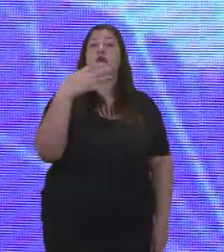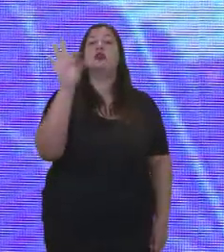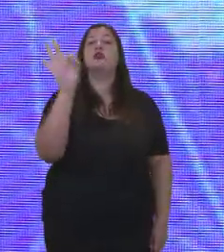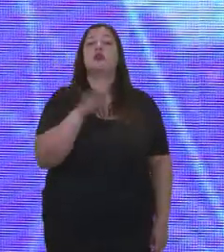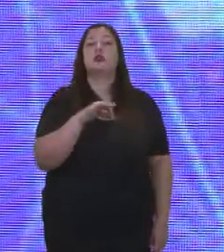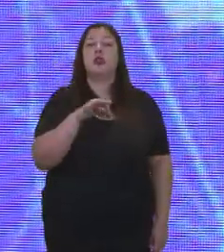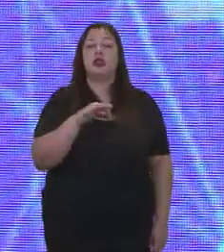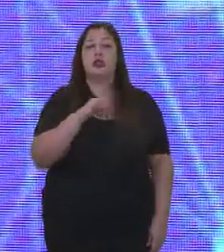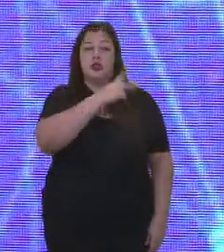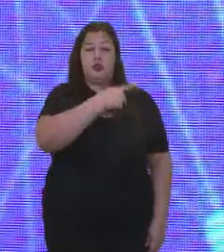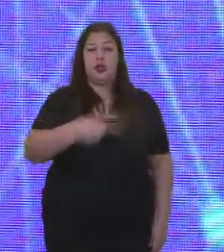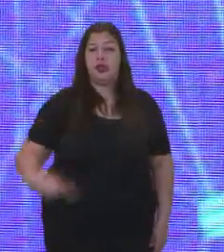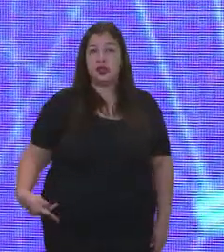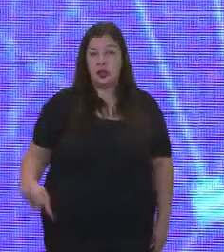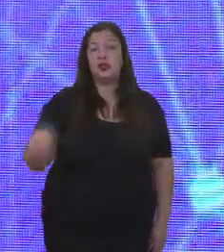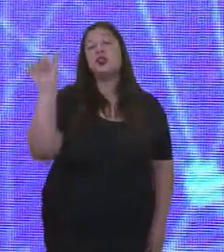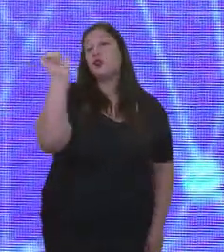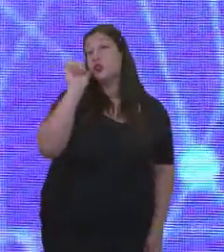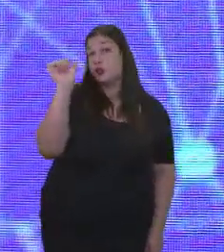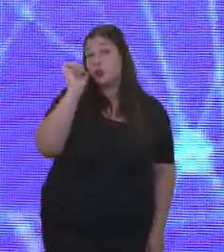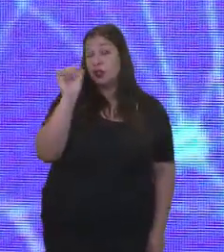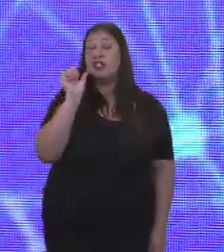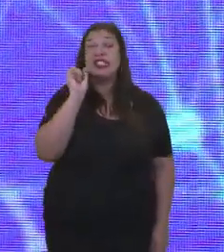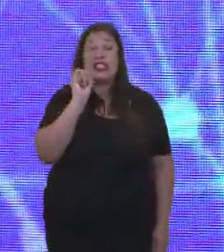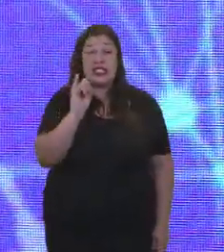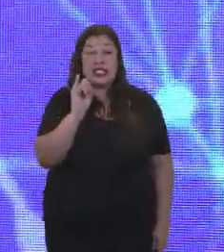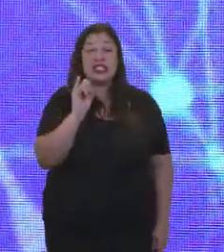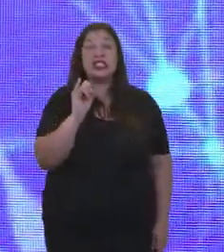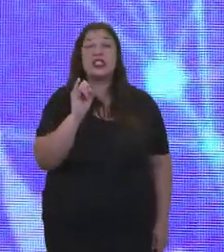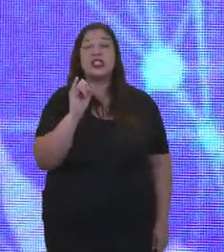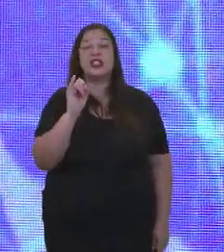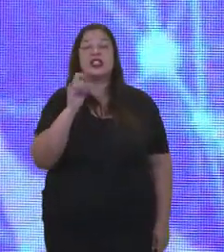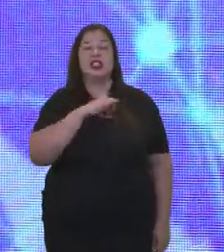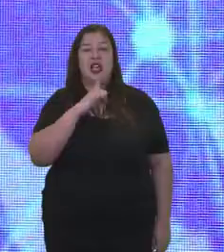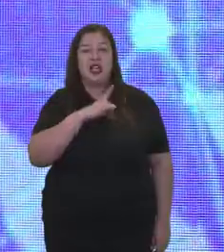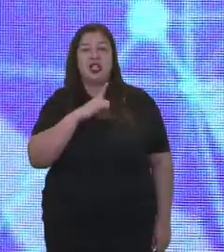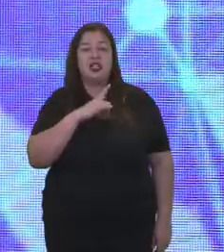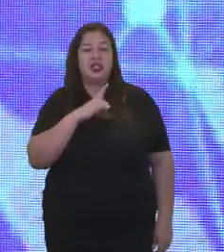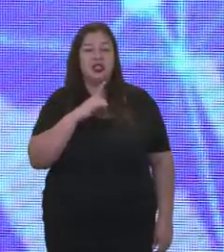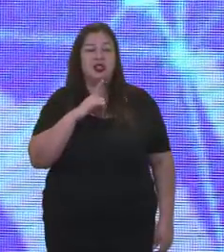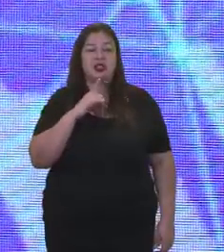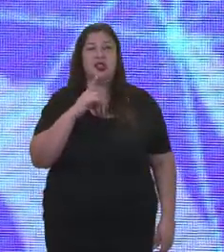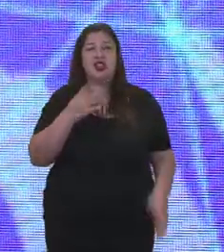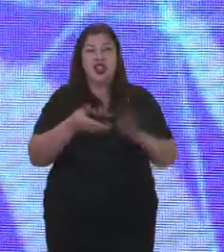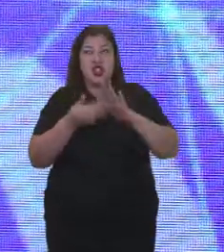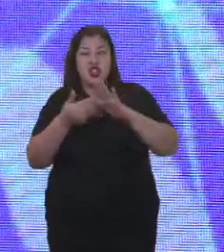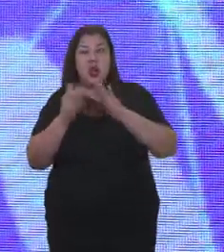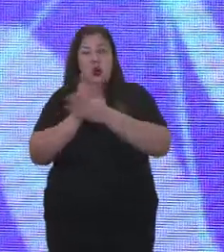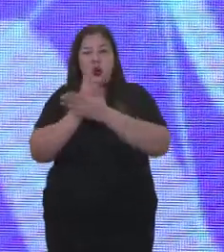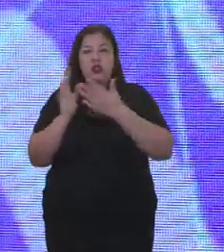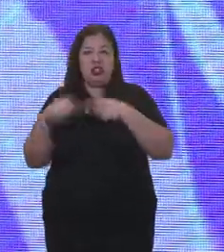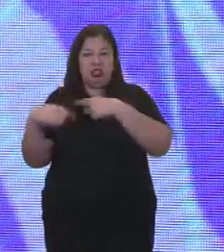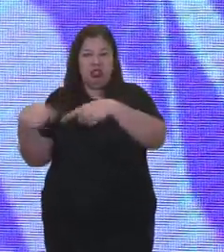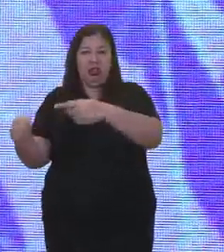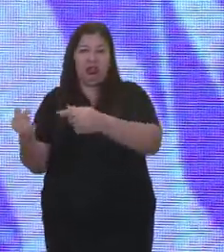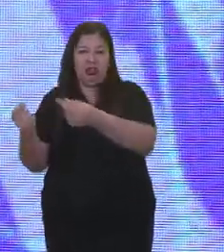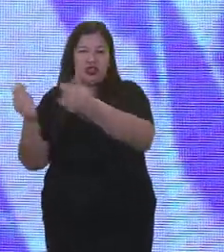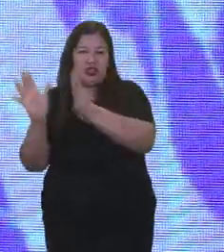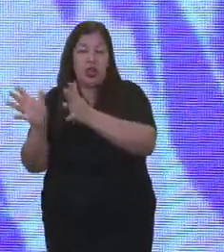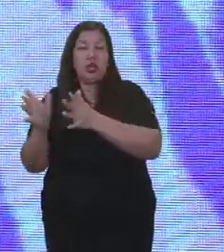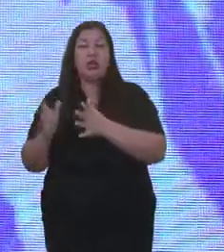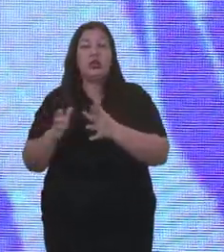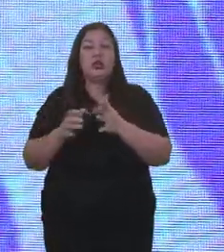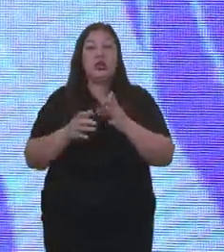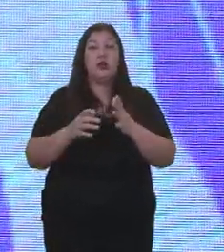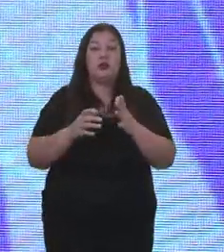14% of women president. So we are at 4.6. If